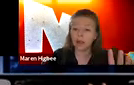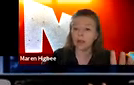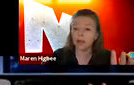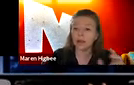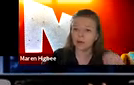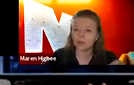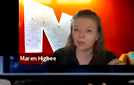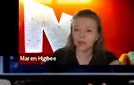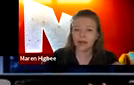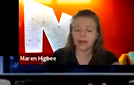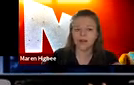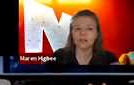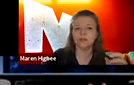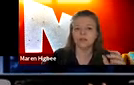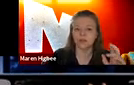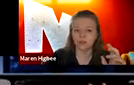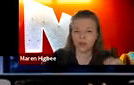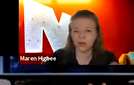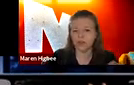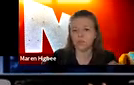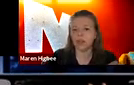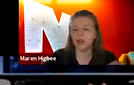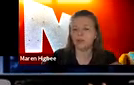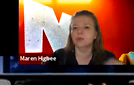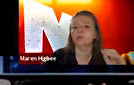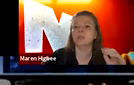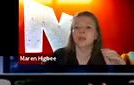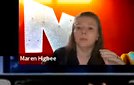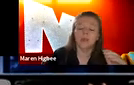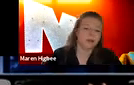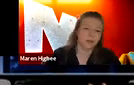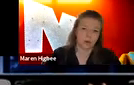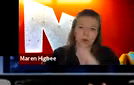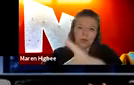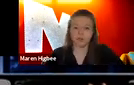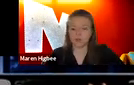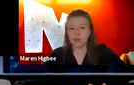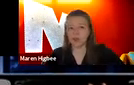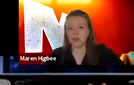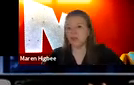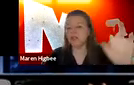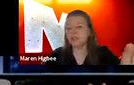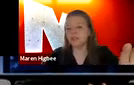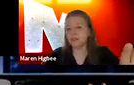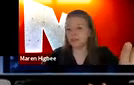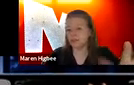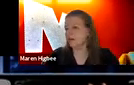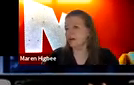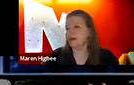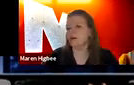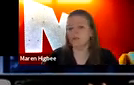But now that we have, you've got all these breakout rooms because they're already streaming in this